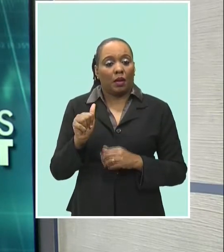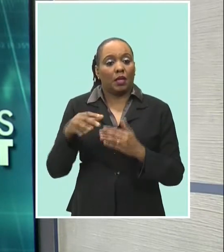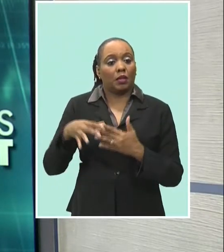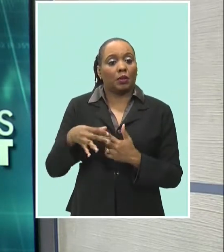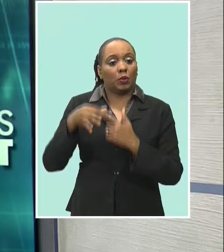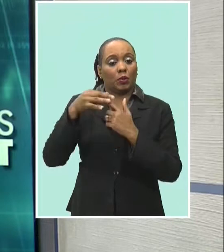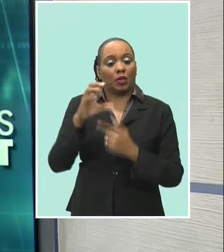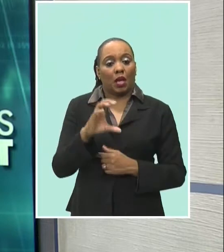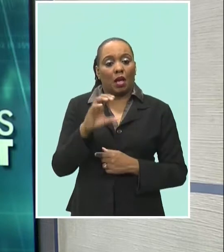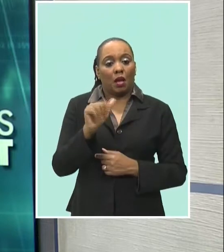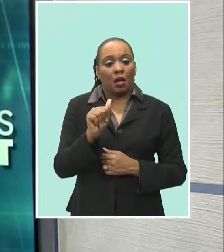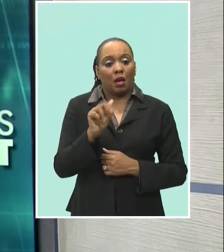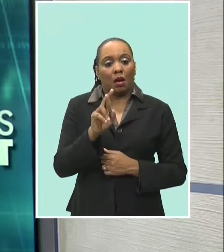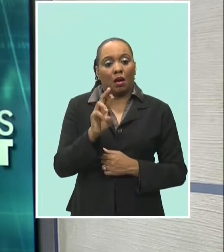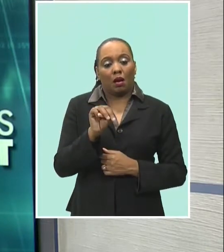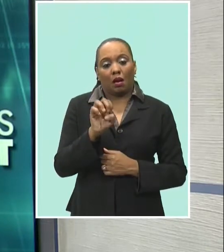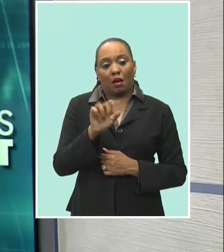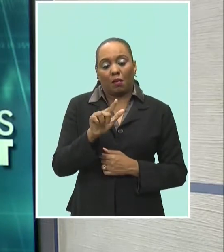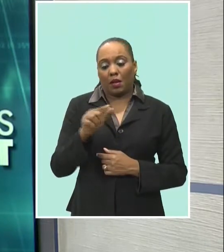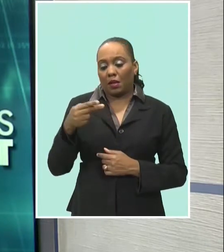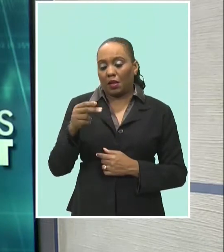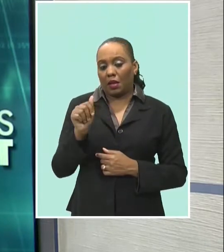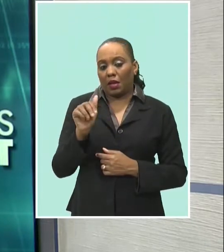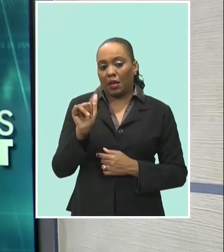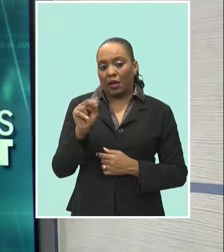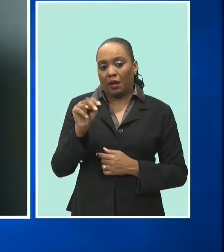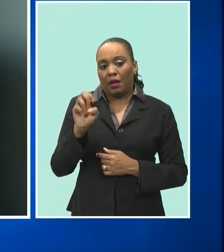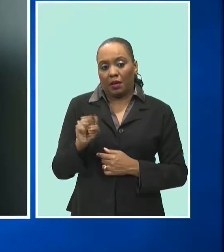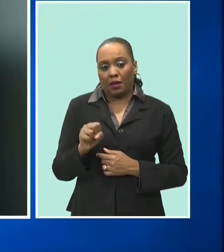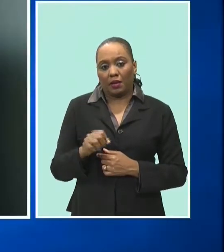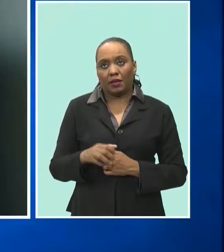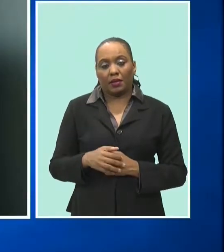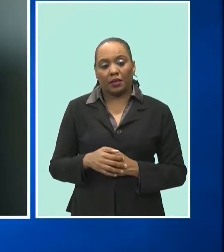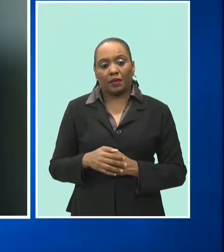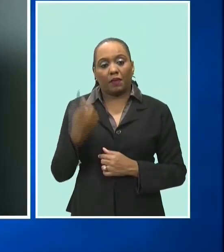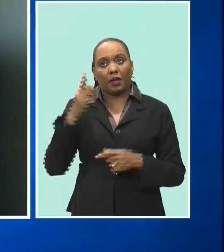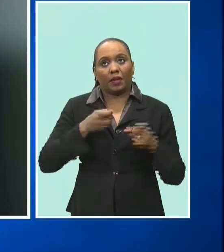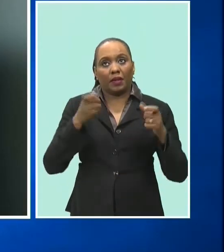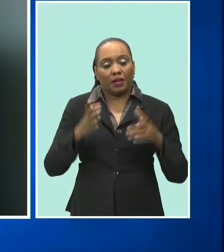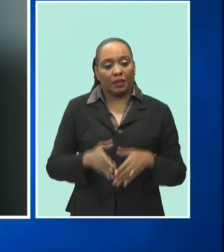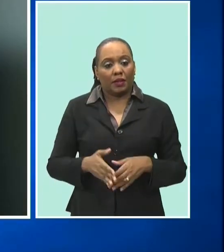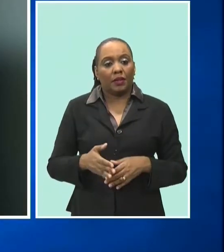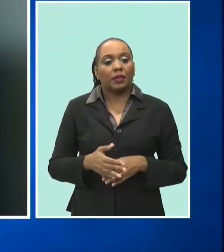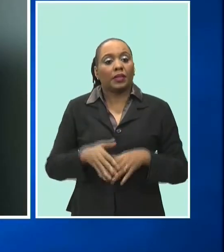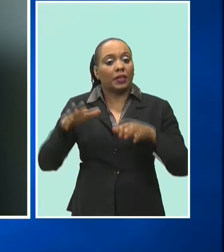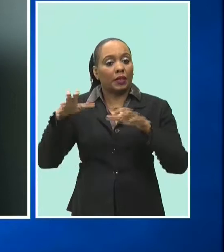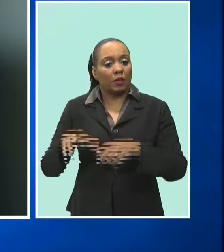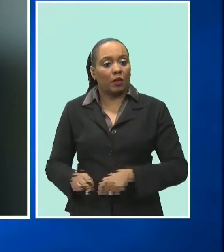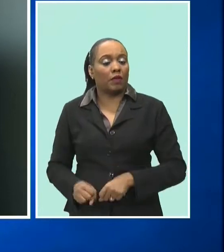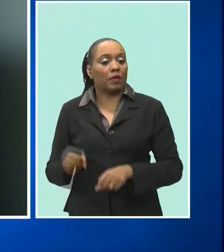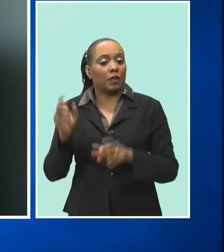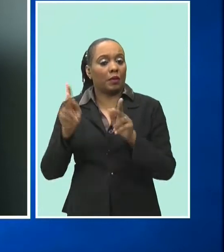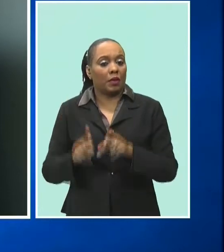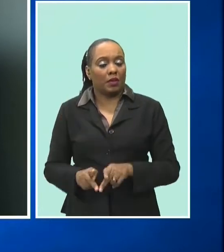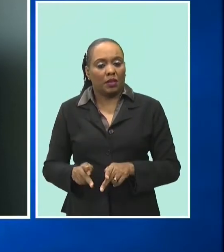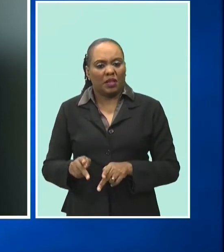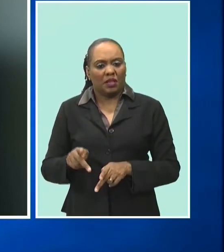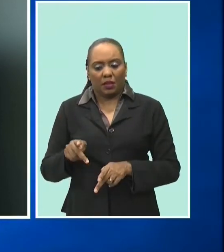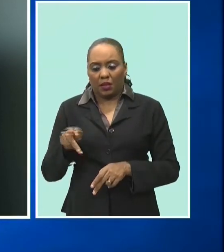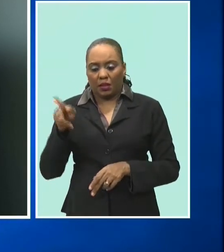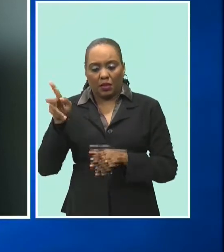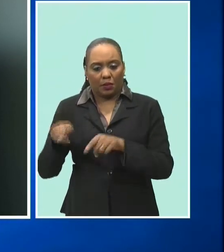executive director. Haynes will succeed Henderson Holmes, who retires on January 31st after 16 years of service